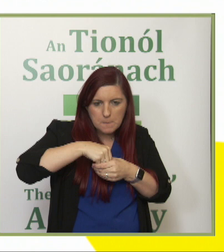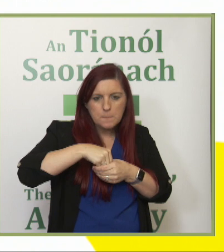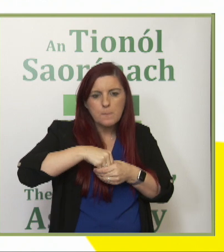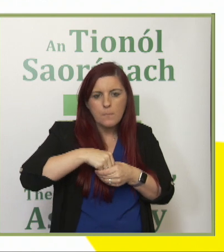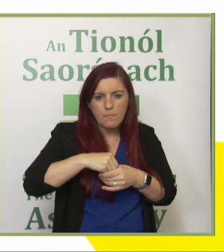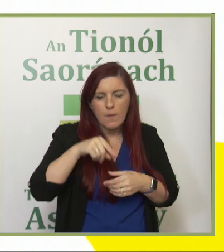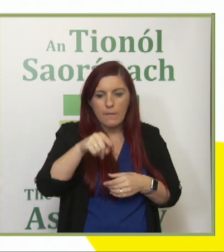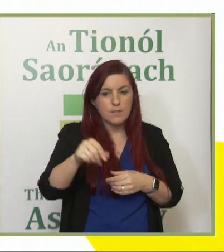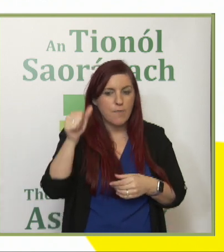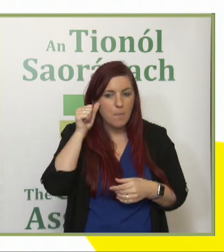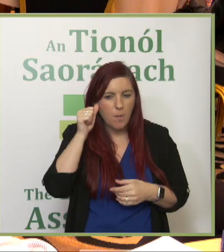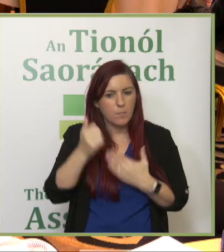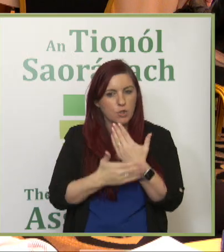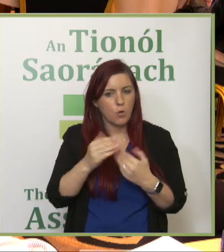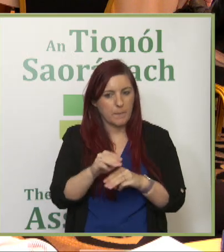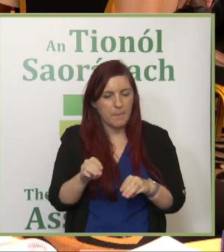among younger people.